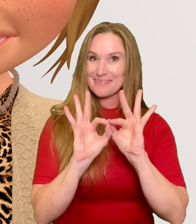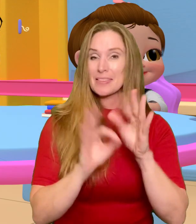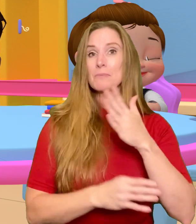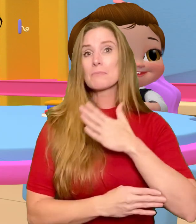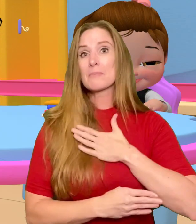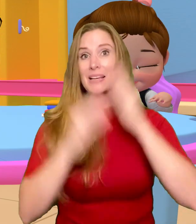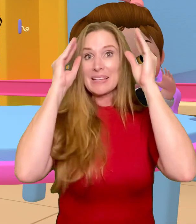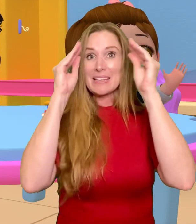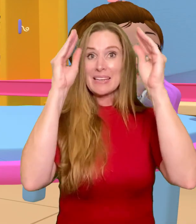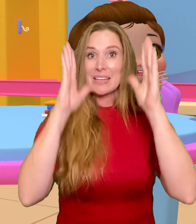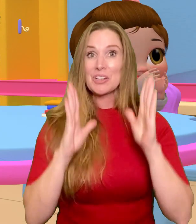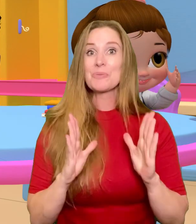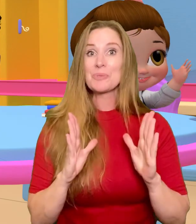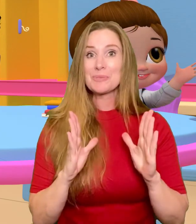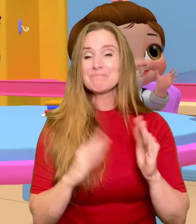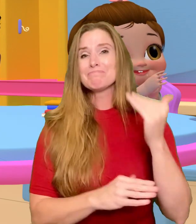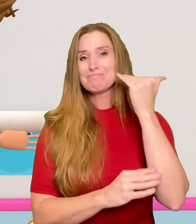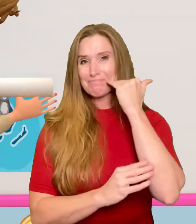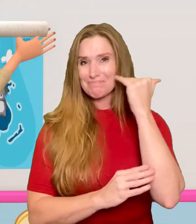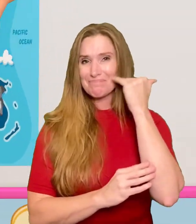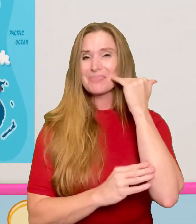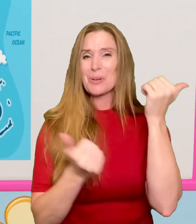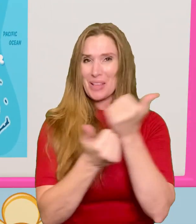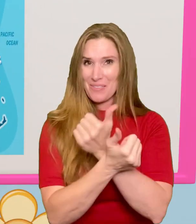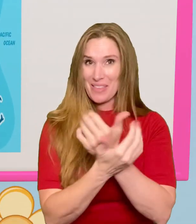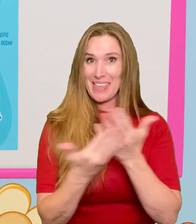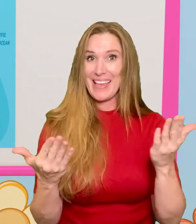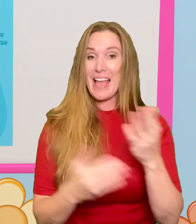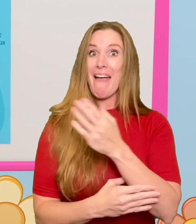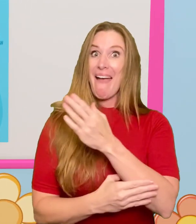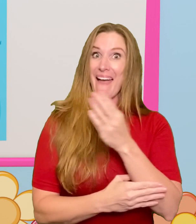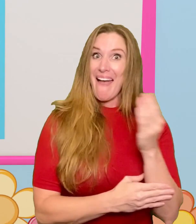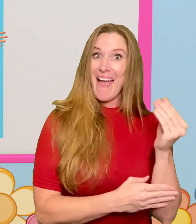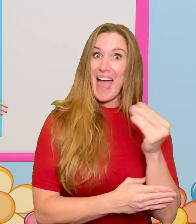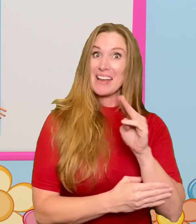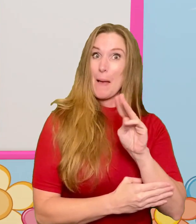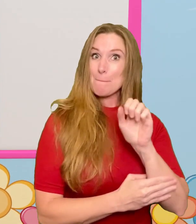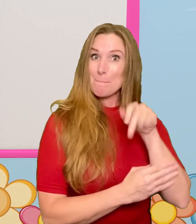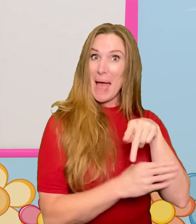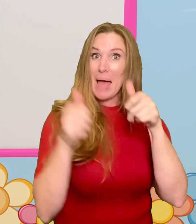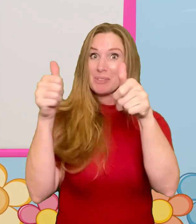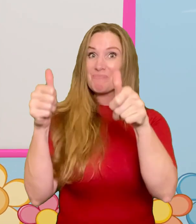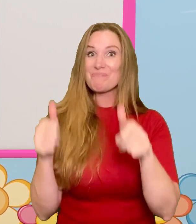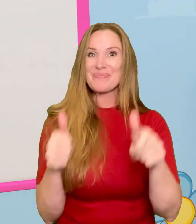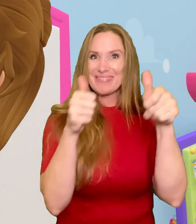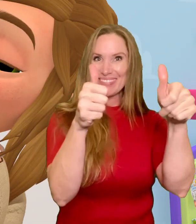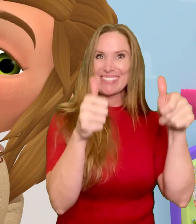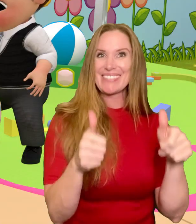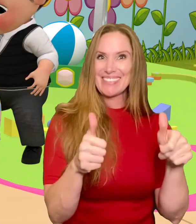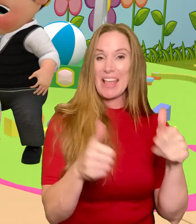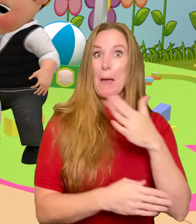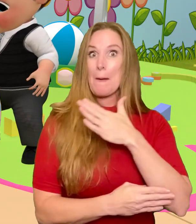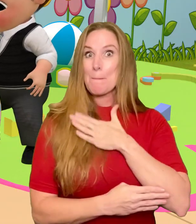worthwhile My teacher knows it all And hangs maps on